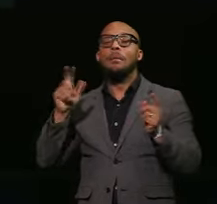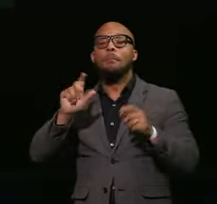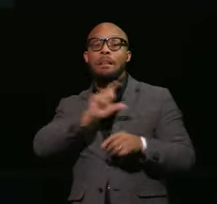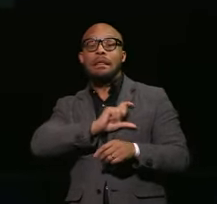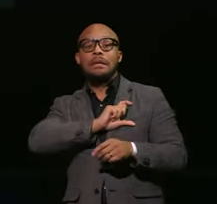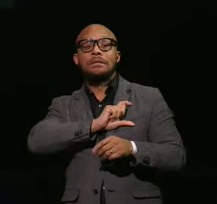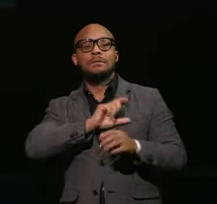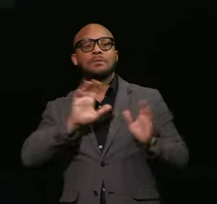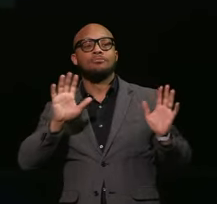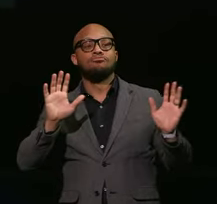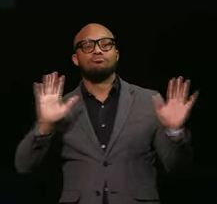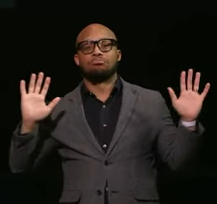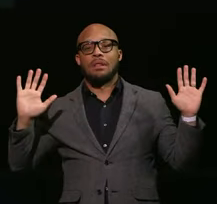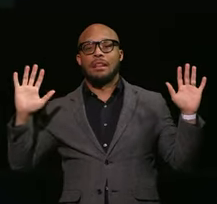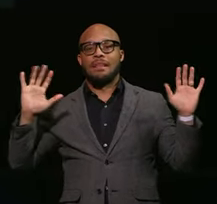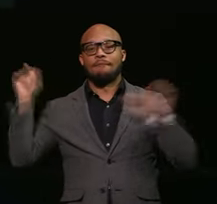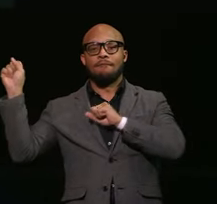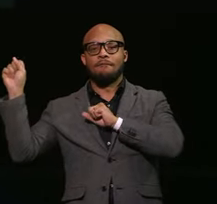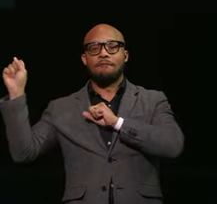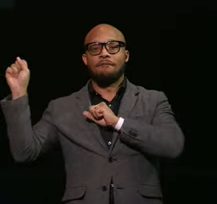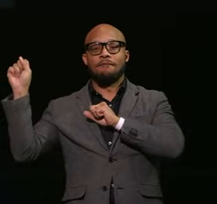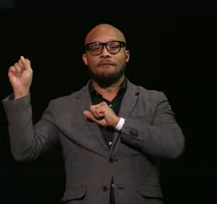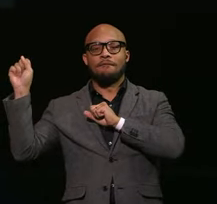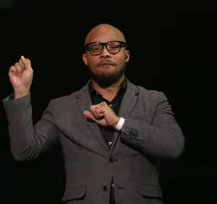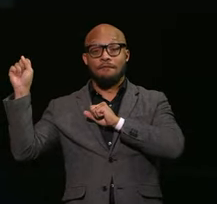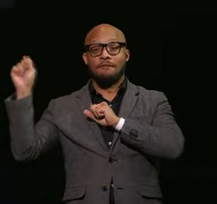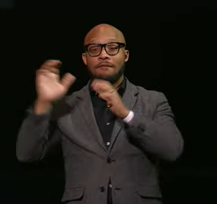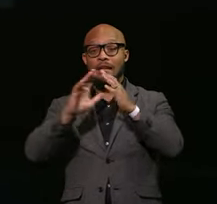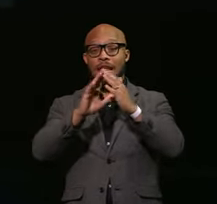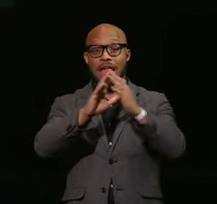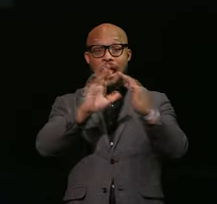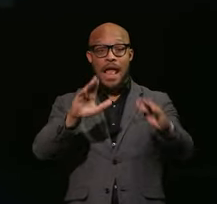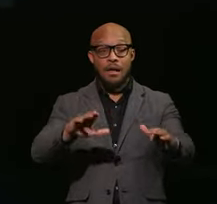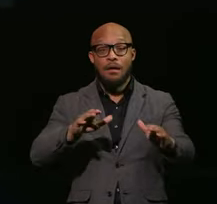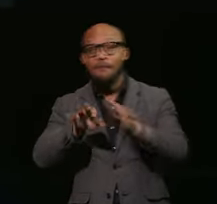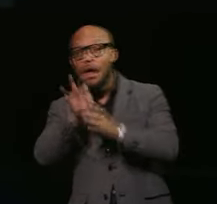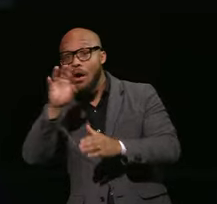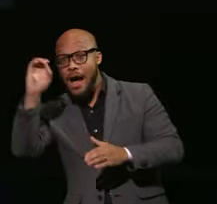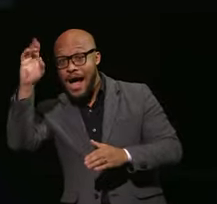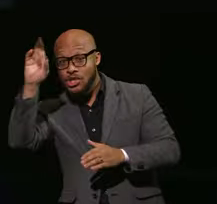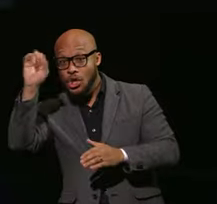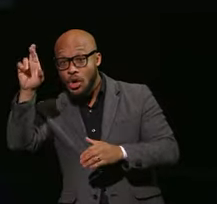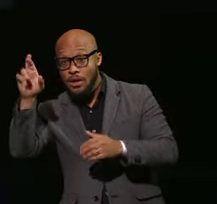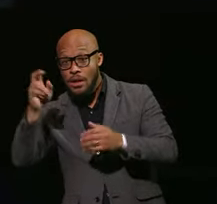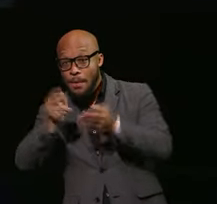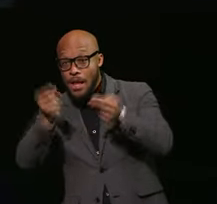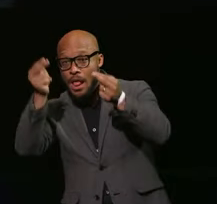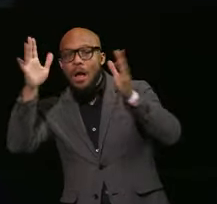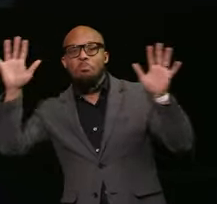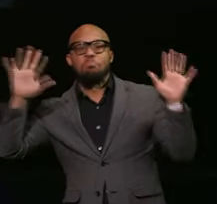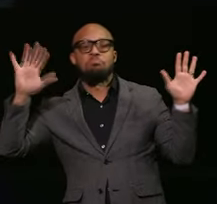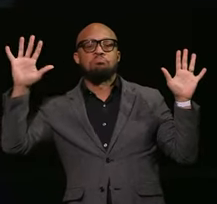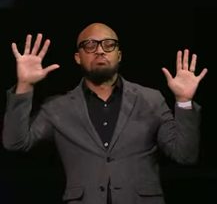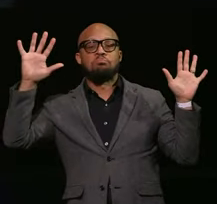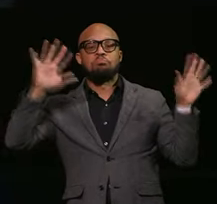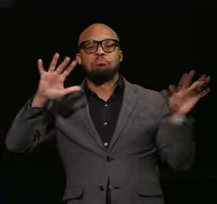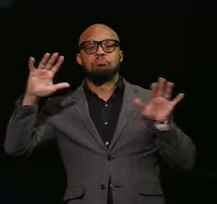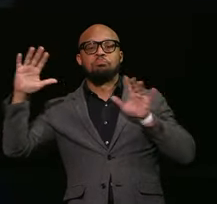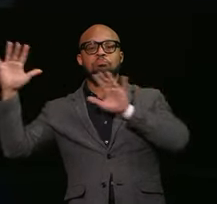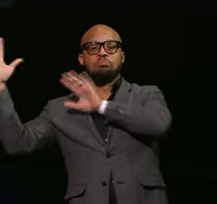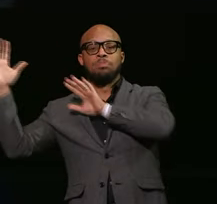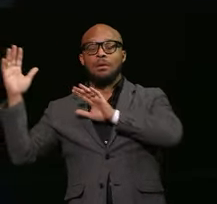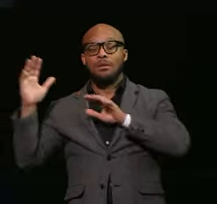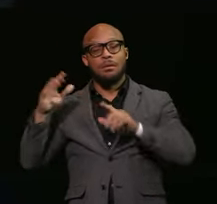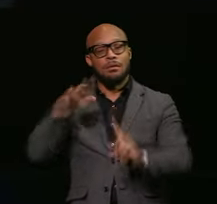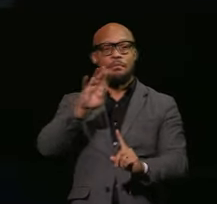he's doing exactly what you see him do in the film, and he's a truly remarkable man in that respect. And so Bobby is equally remarkable. The two of them